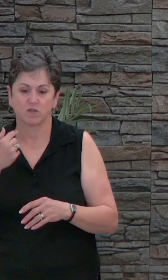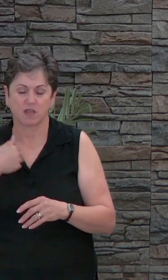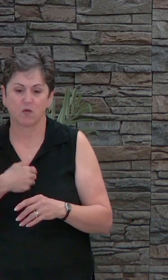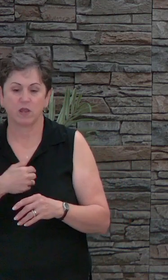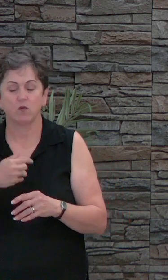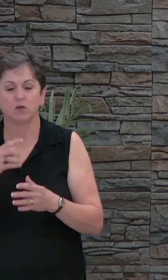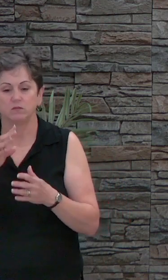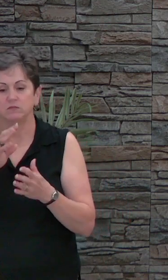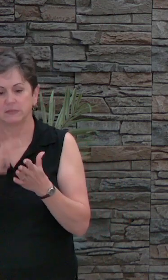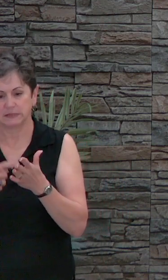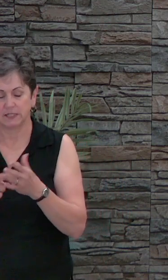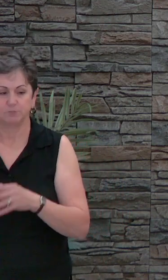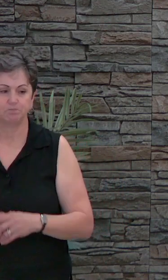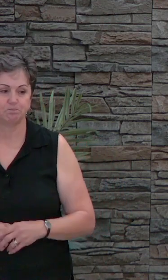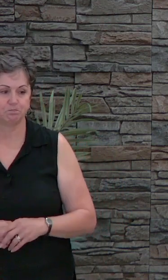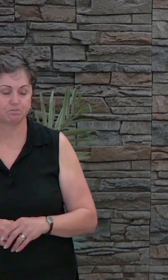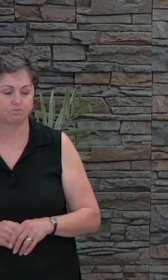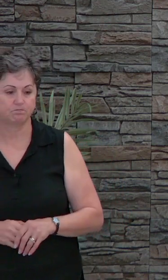get consideration.